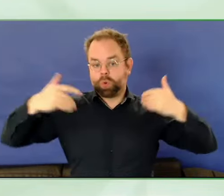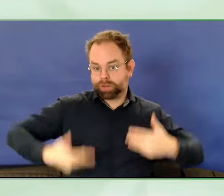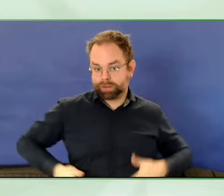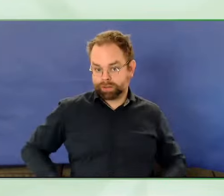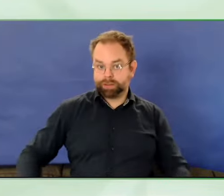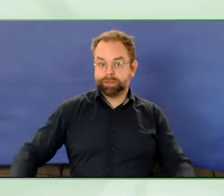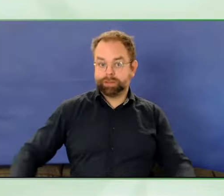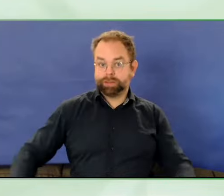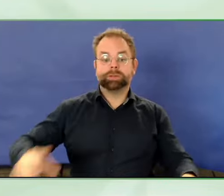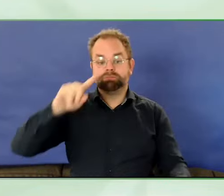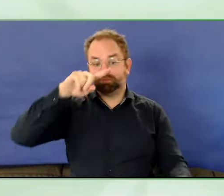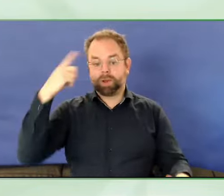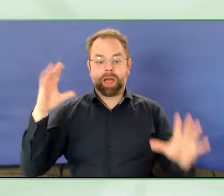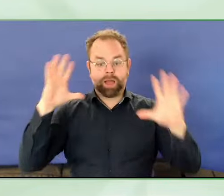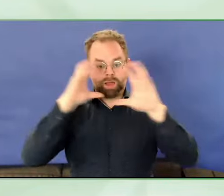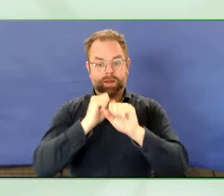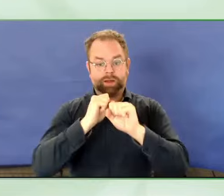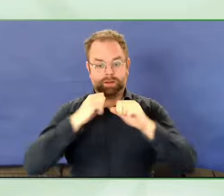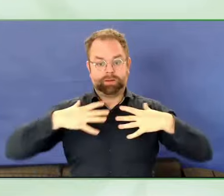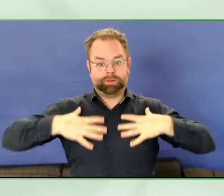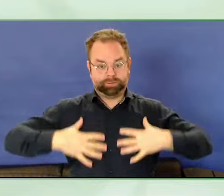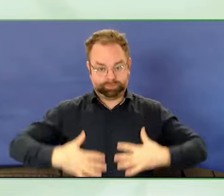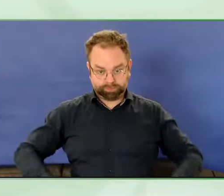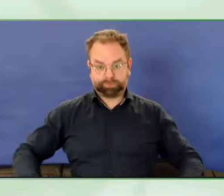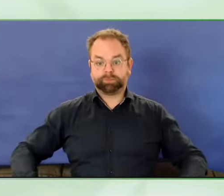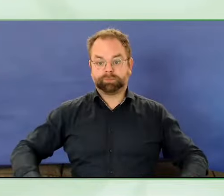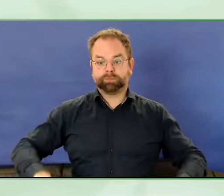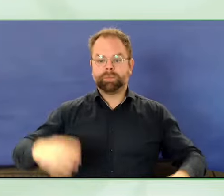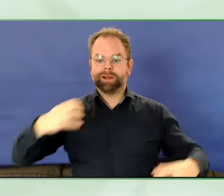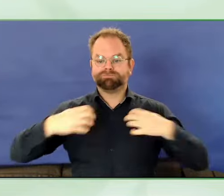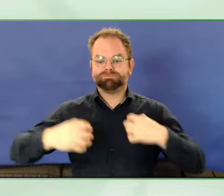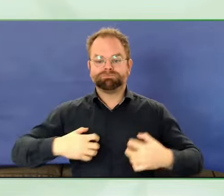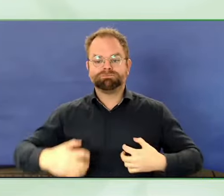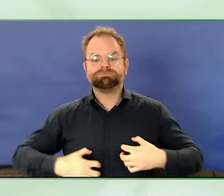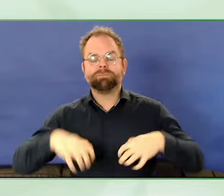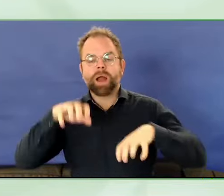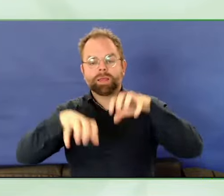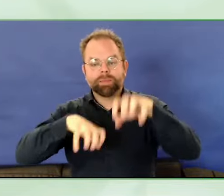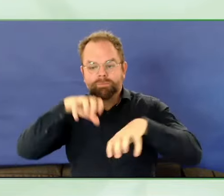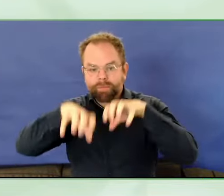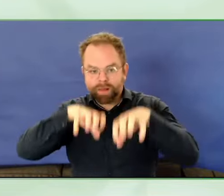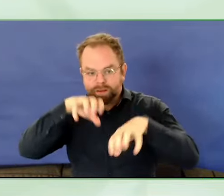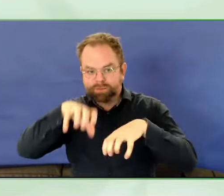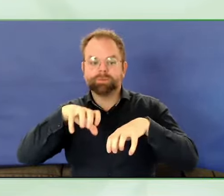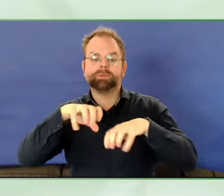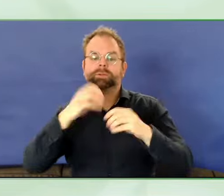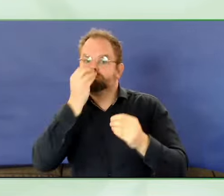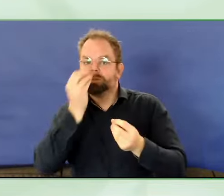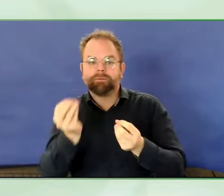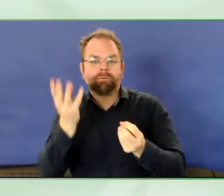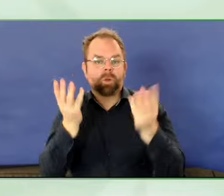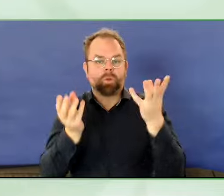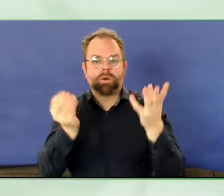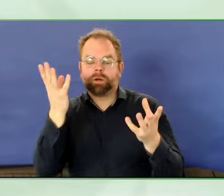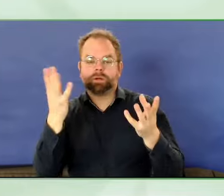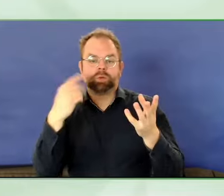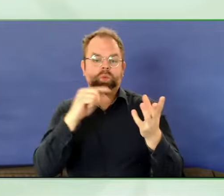forces for the fight of inclusive fashion. Muroj, can you introduce yourself?